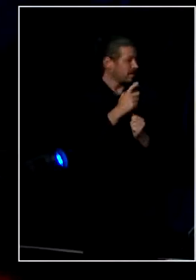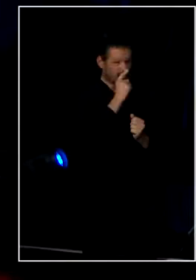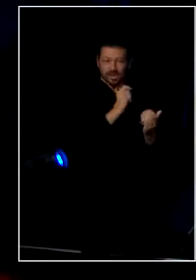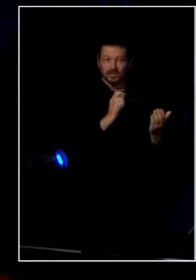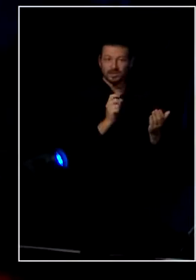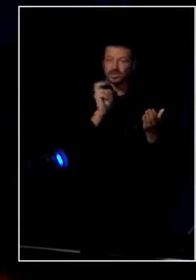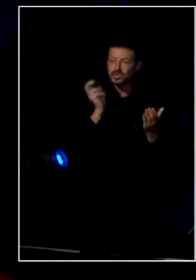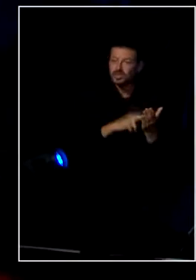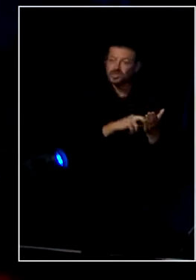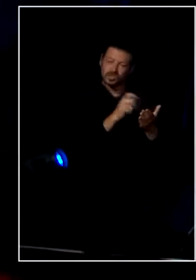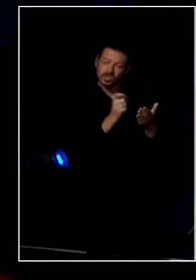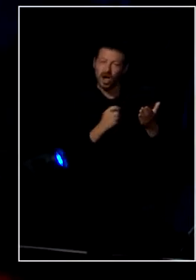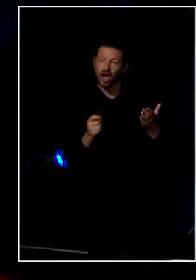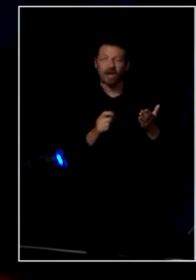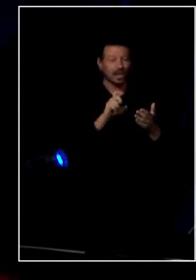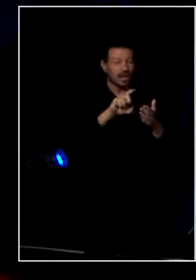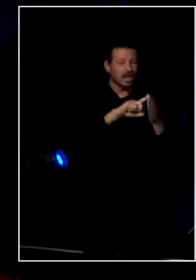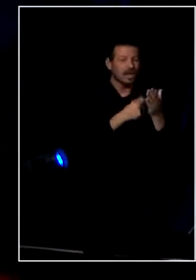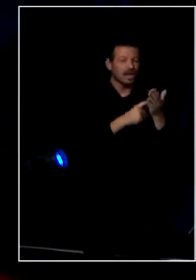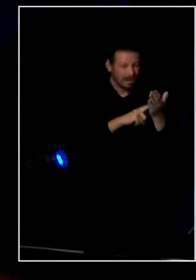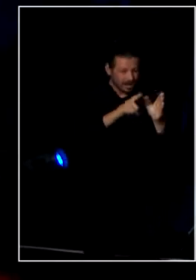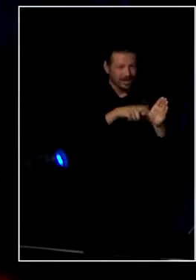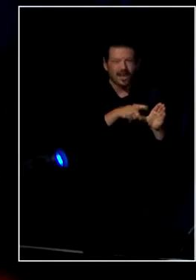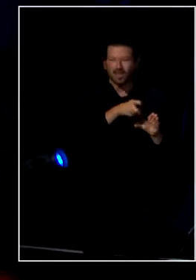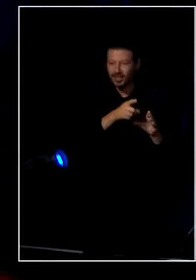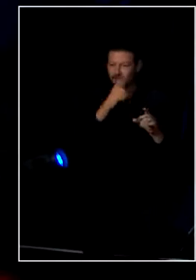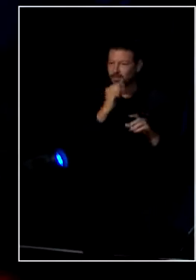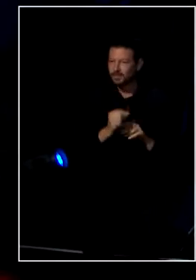Carly being here.